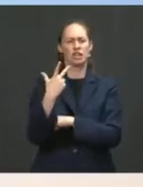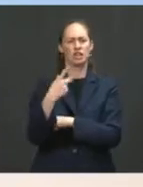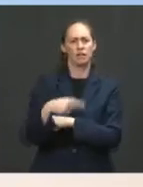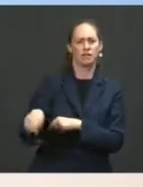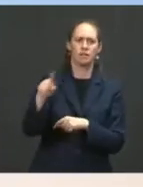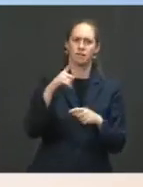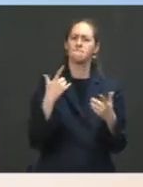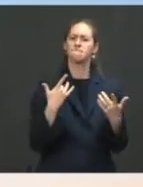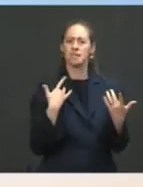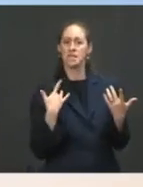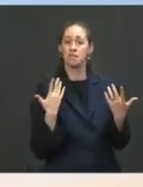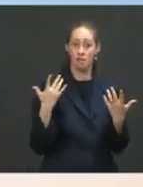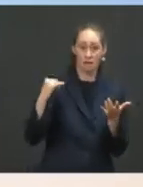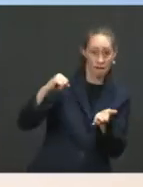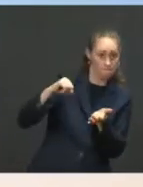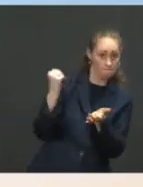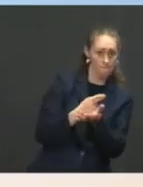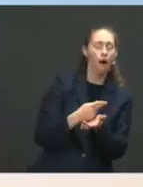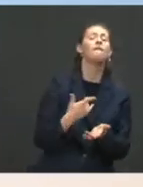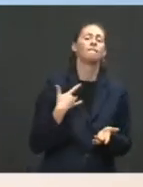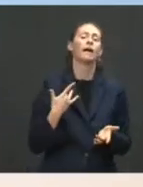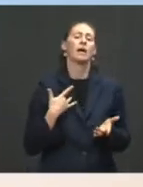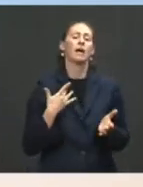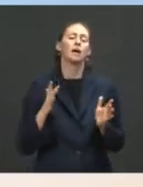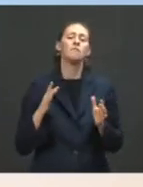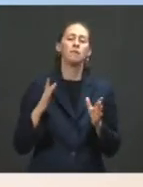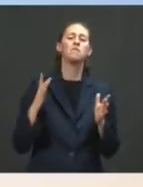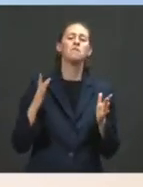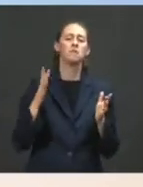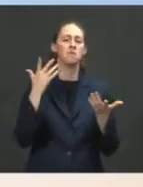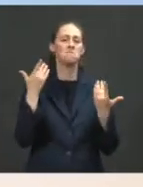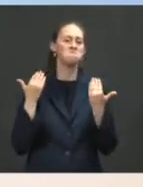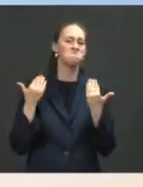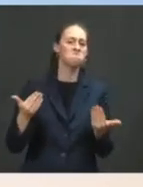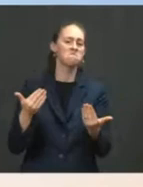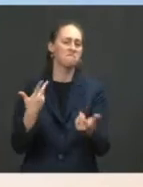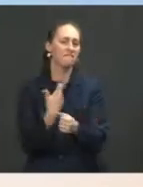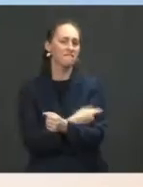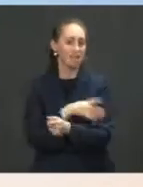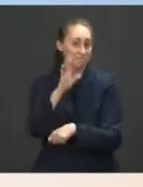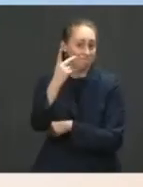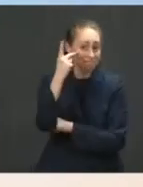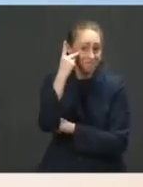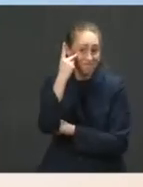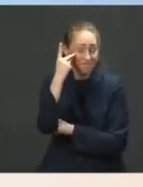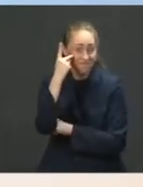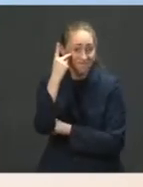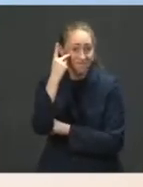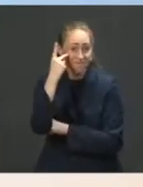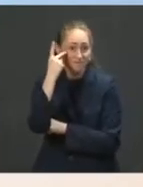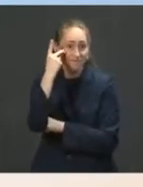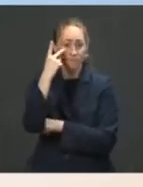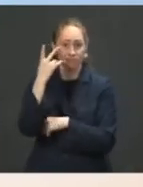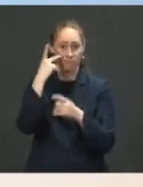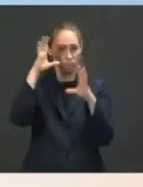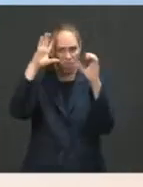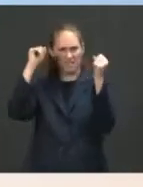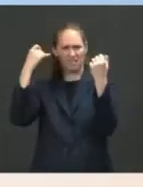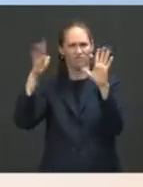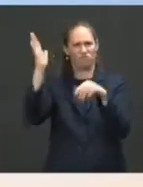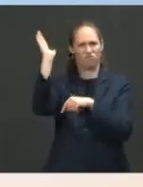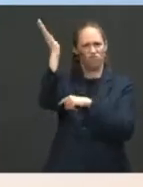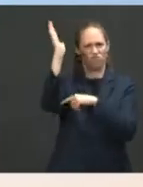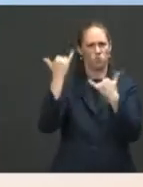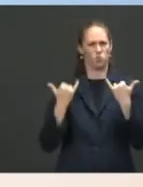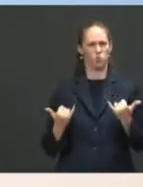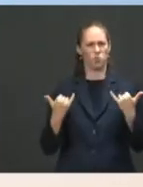confident if there was final approval by the FDA. We'll see. You saw the president speak to this today. You will see him speak to this more, and you